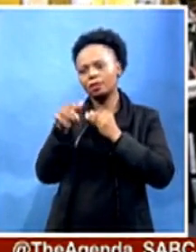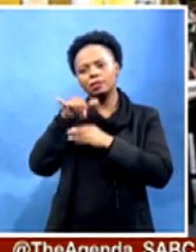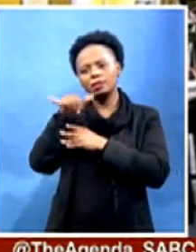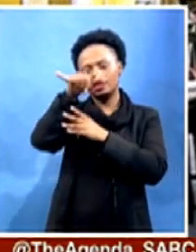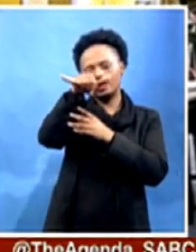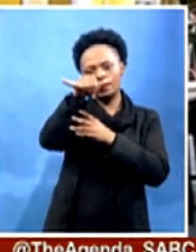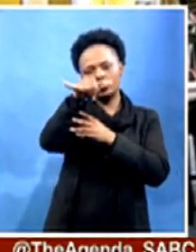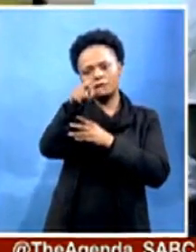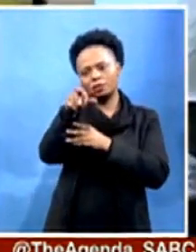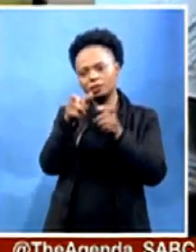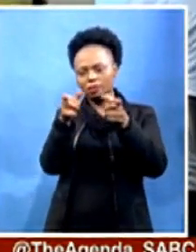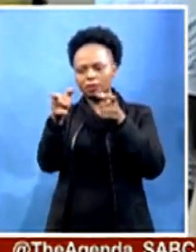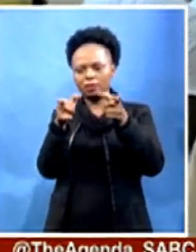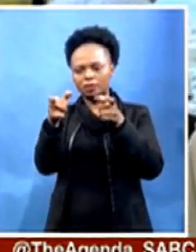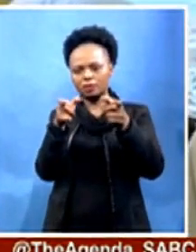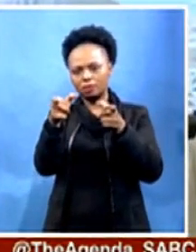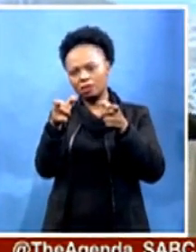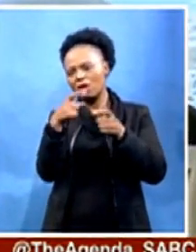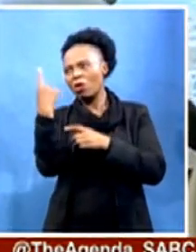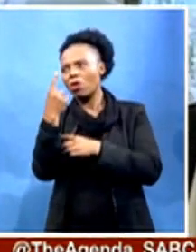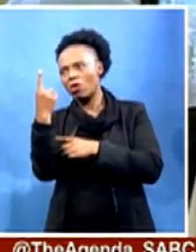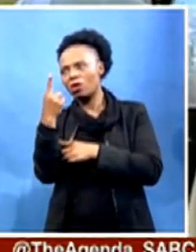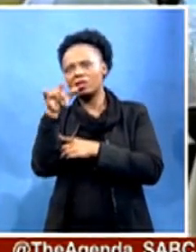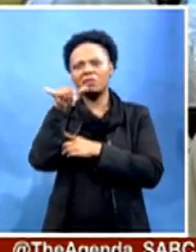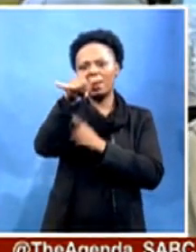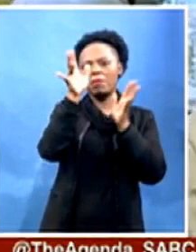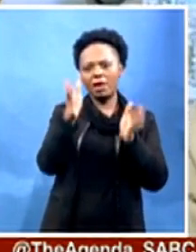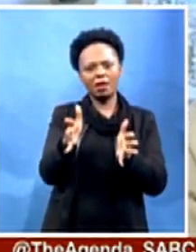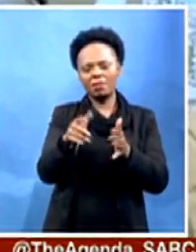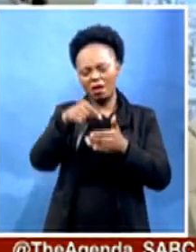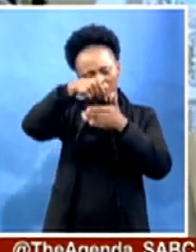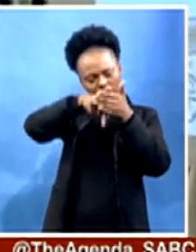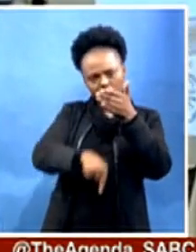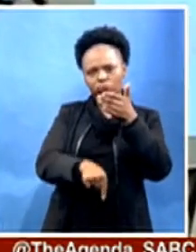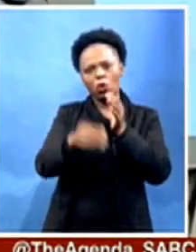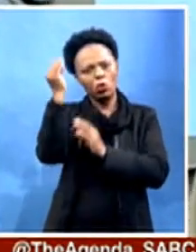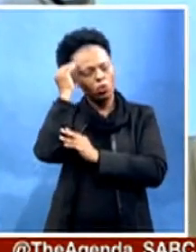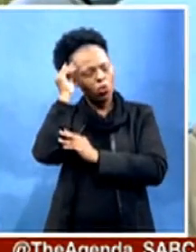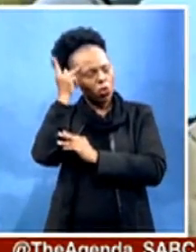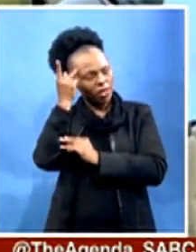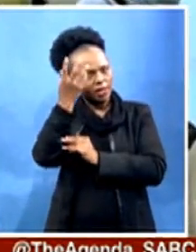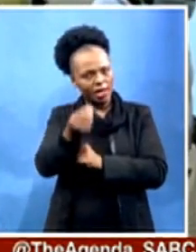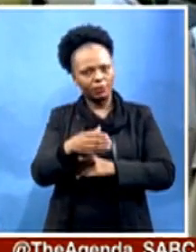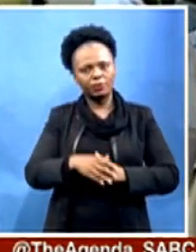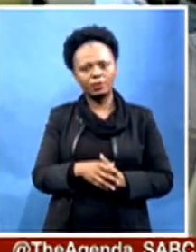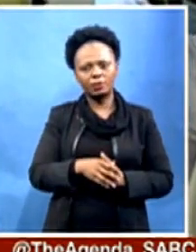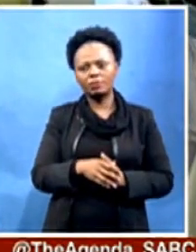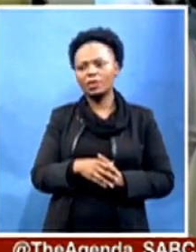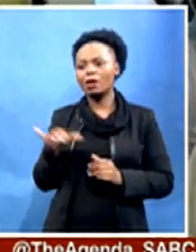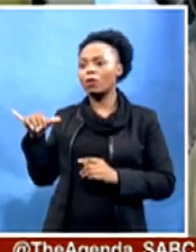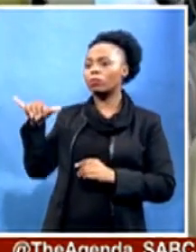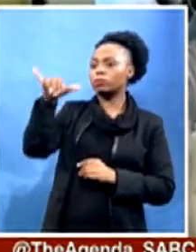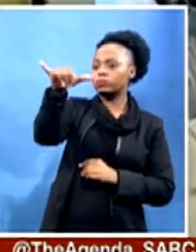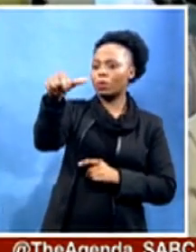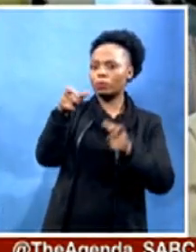Firstly, this program has helped me a lot in terms of understanding the aviation industry. We have lots of different careers, being a pilot,